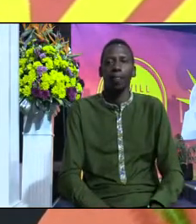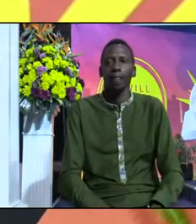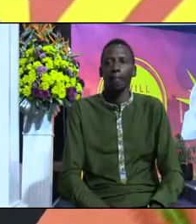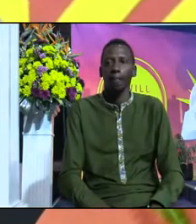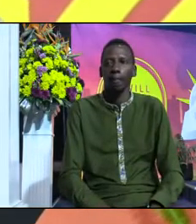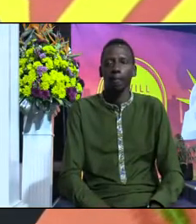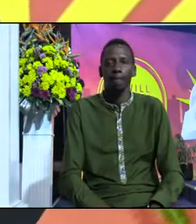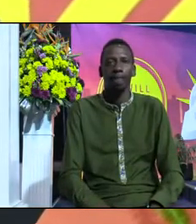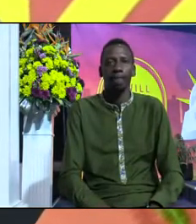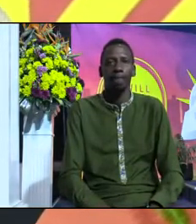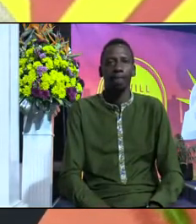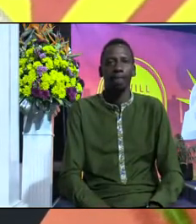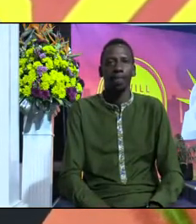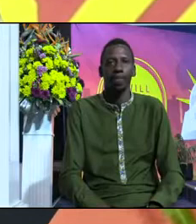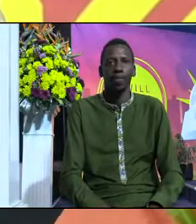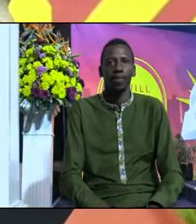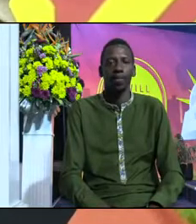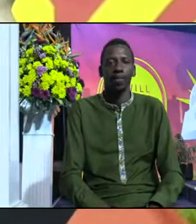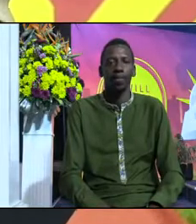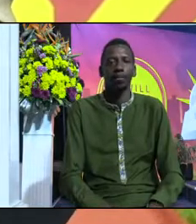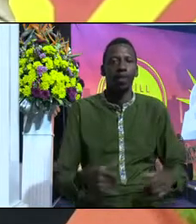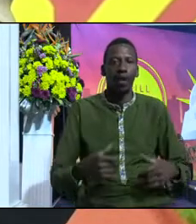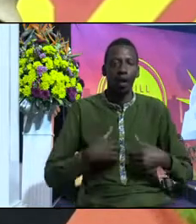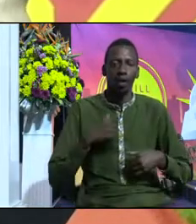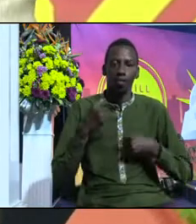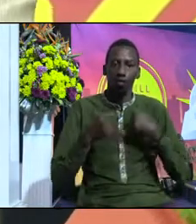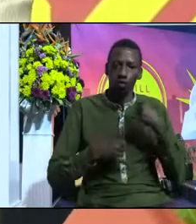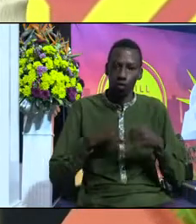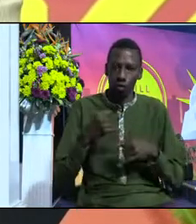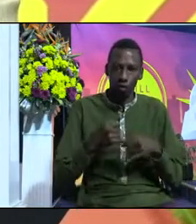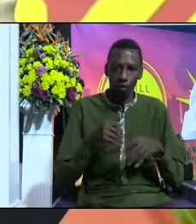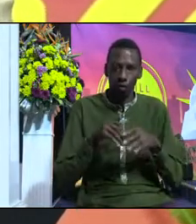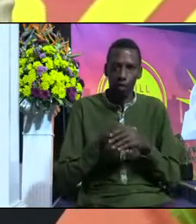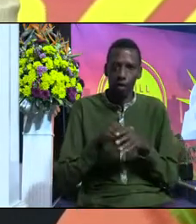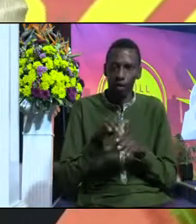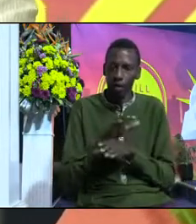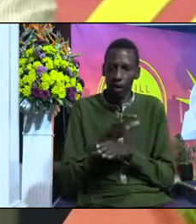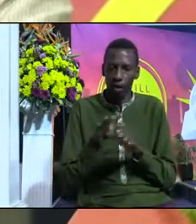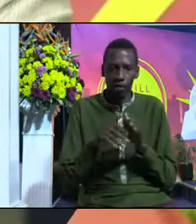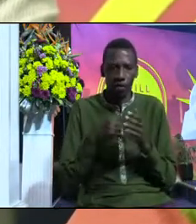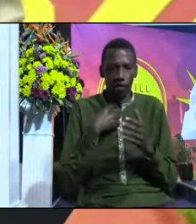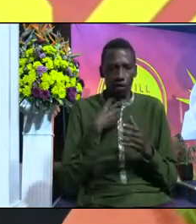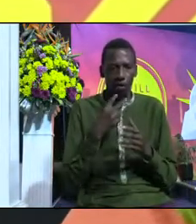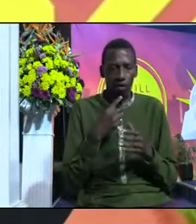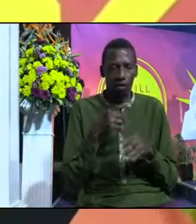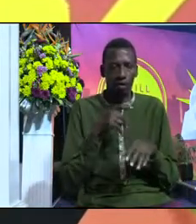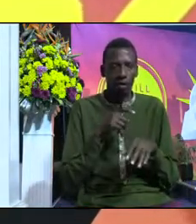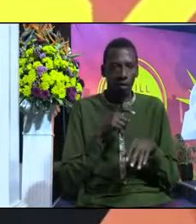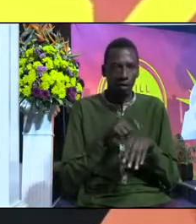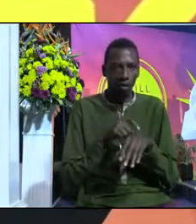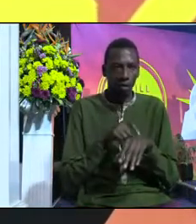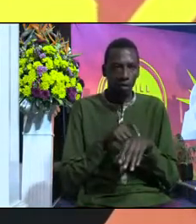home. There is joy, hello, in every sound when